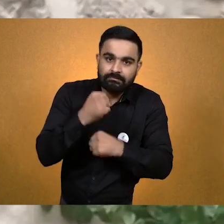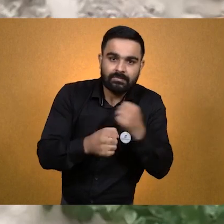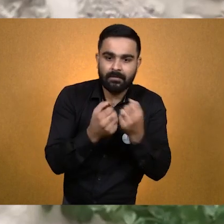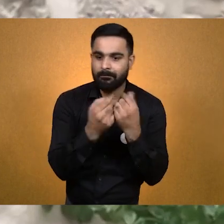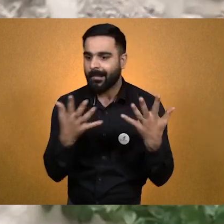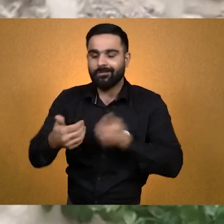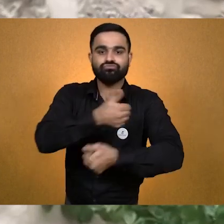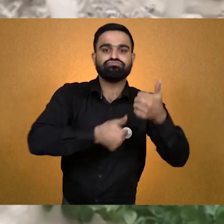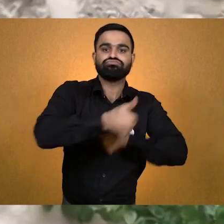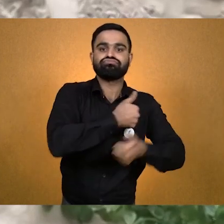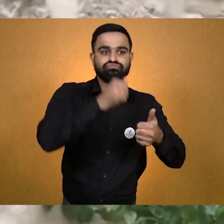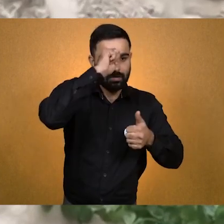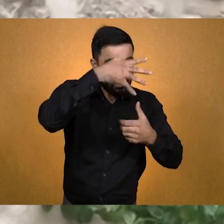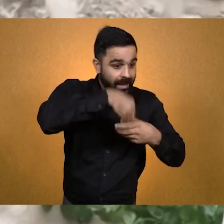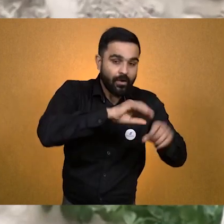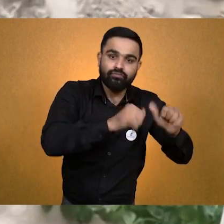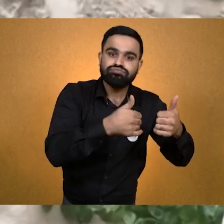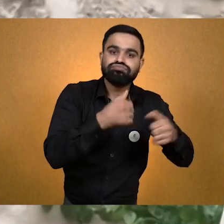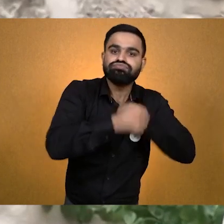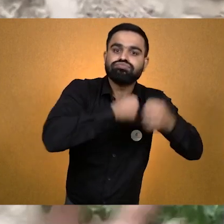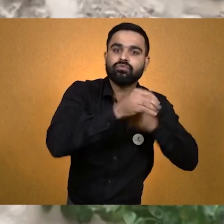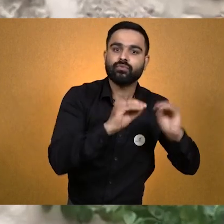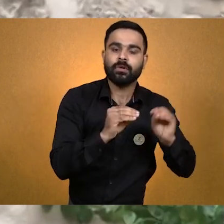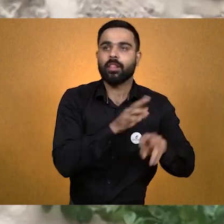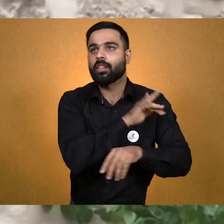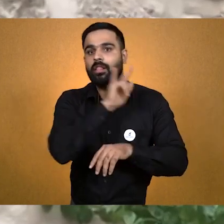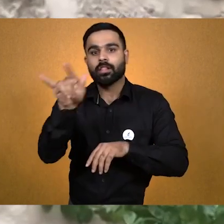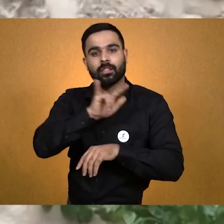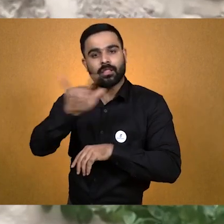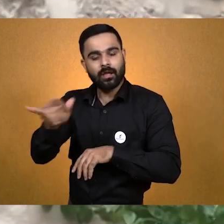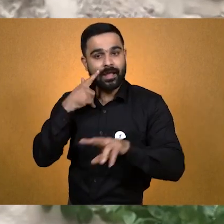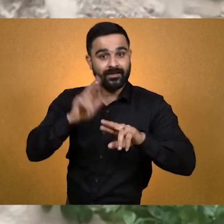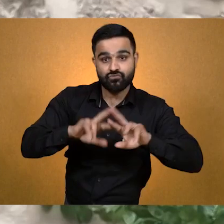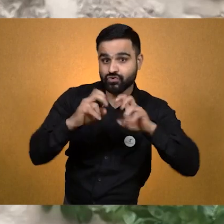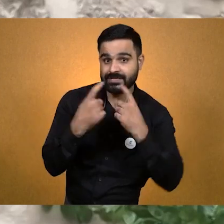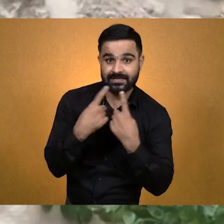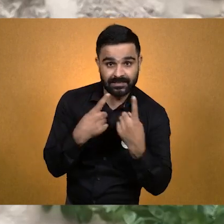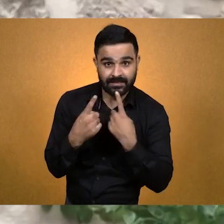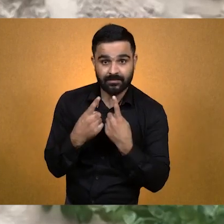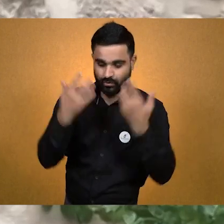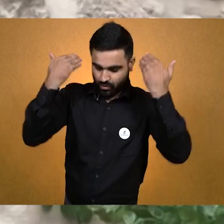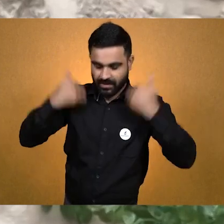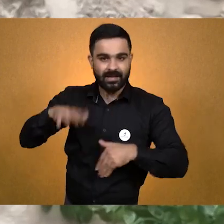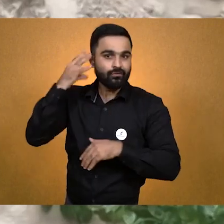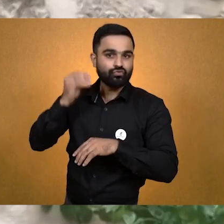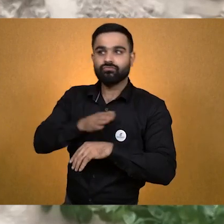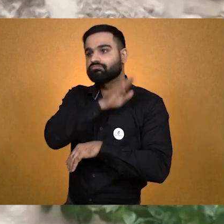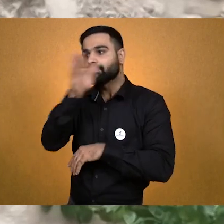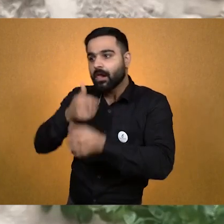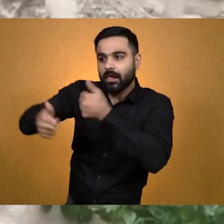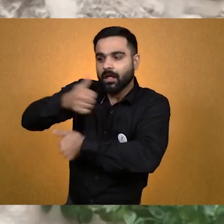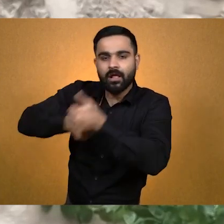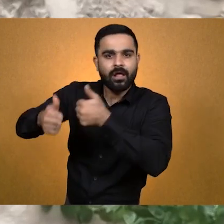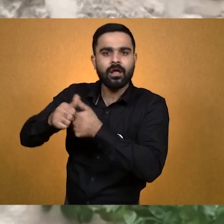have many competitions within the country. So they have to travel abroad. So when you're talking about able-bodied athlete traveling for a competition,